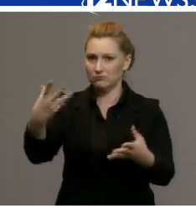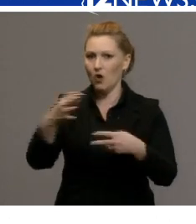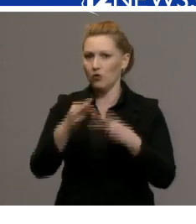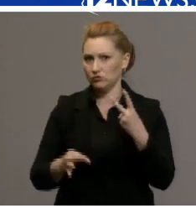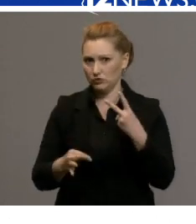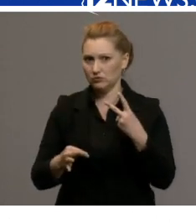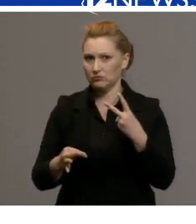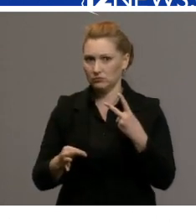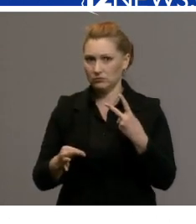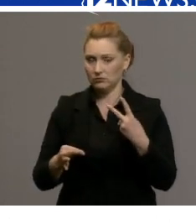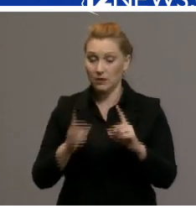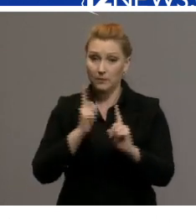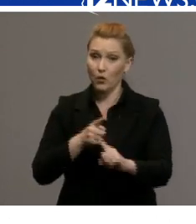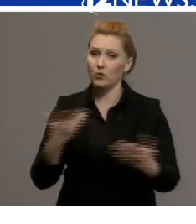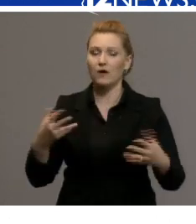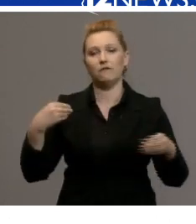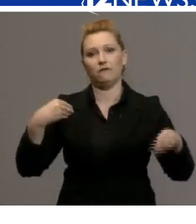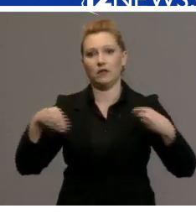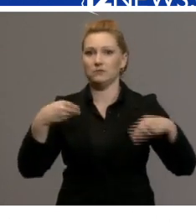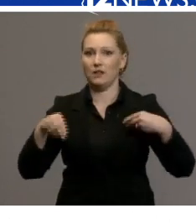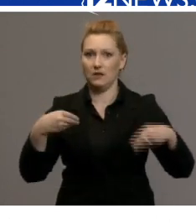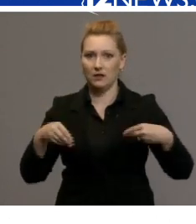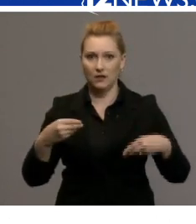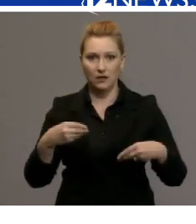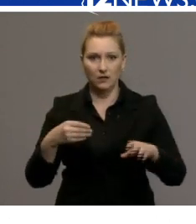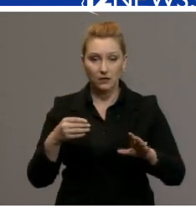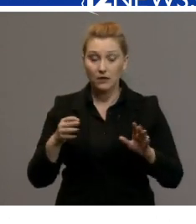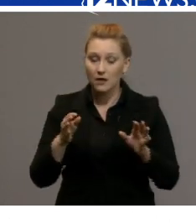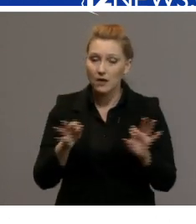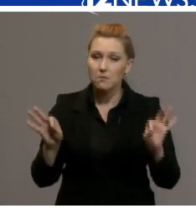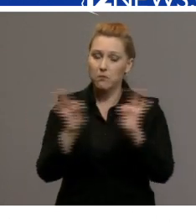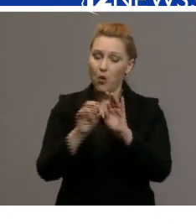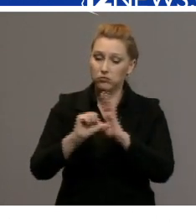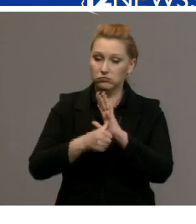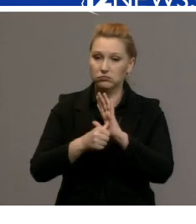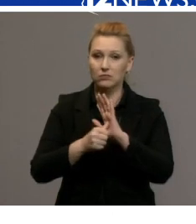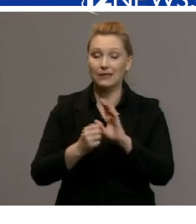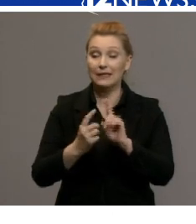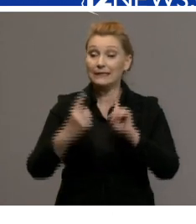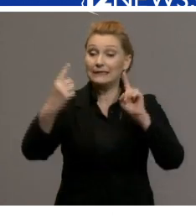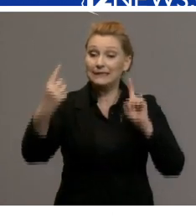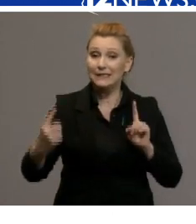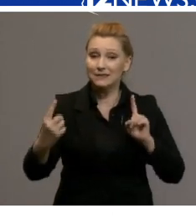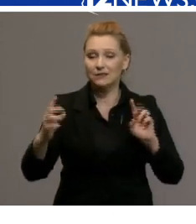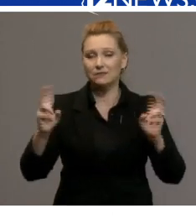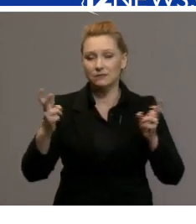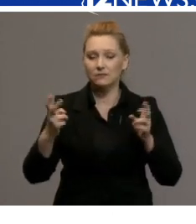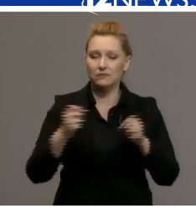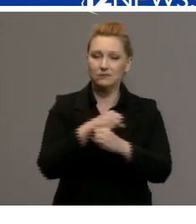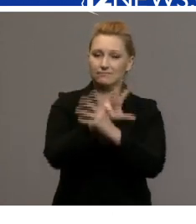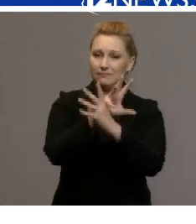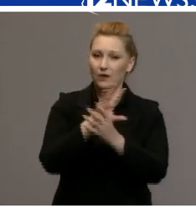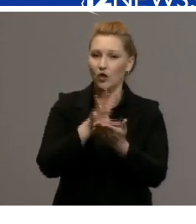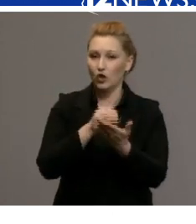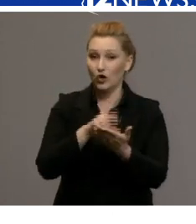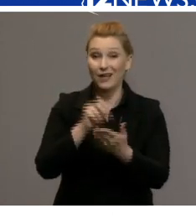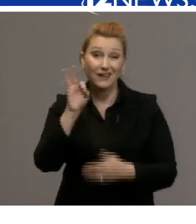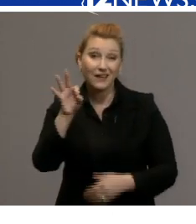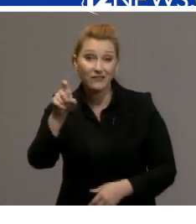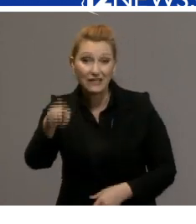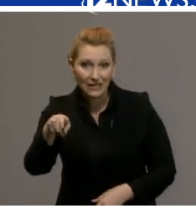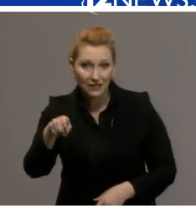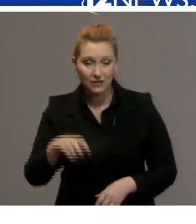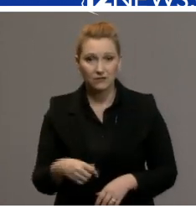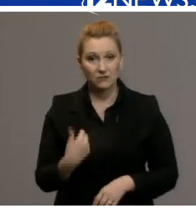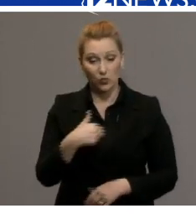maintain the idea of distance learning where needed, that we do the right things that Dr. Chris talked about